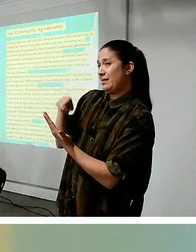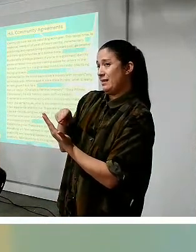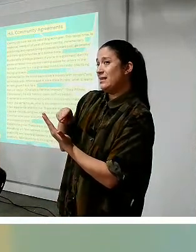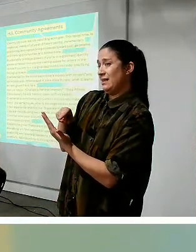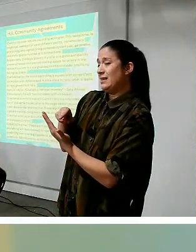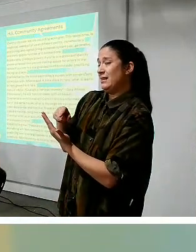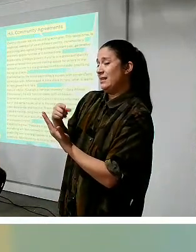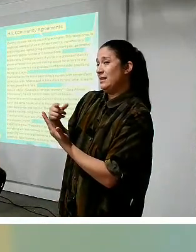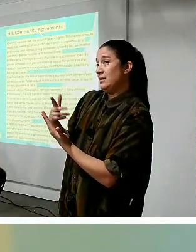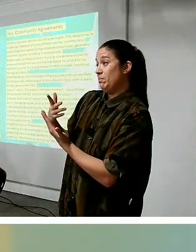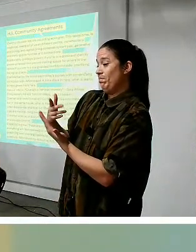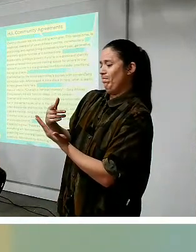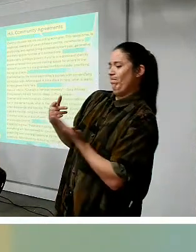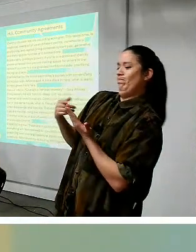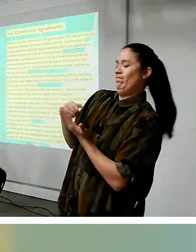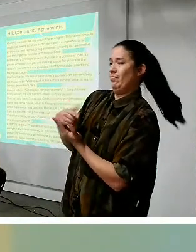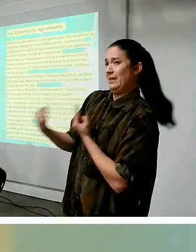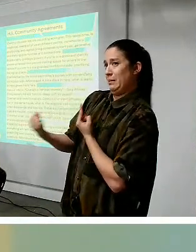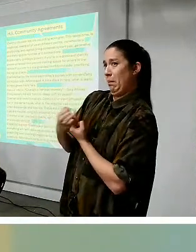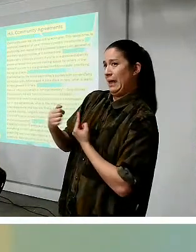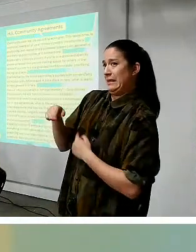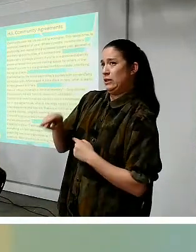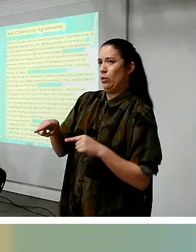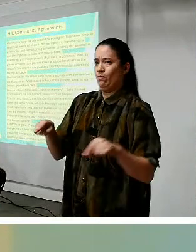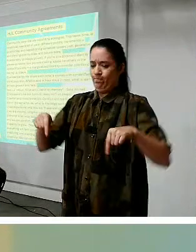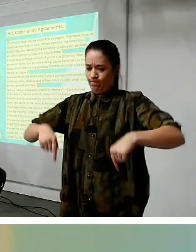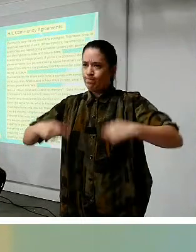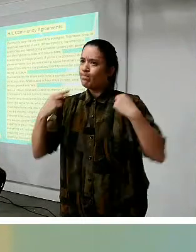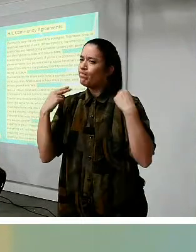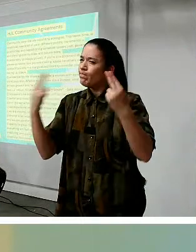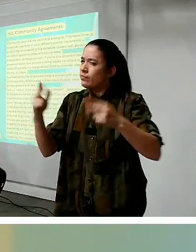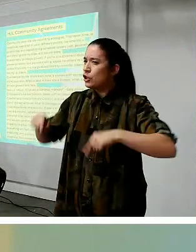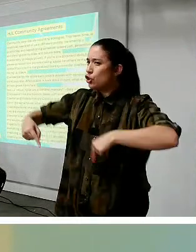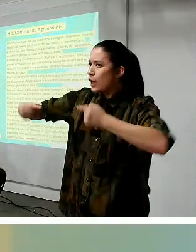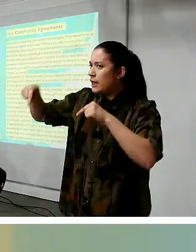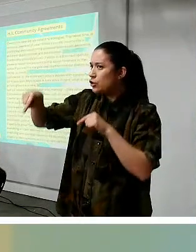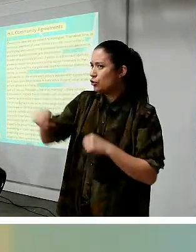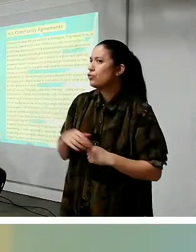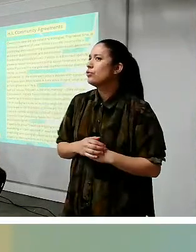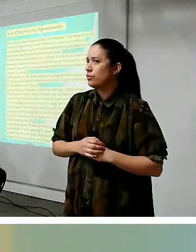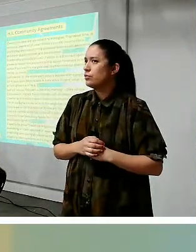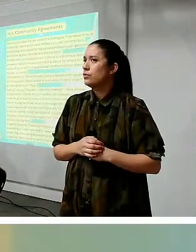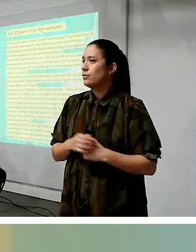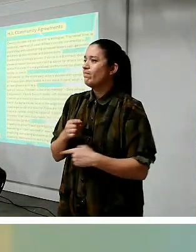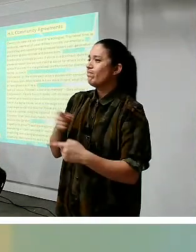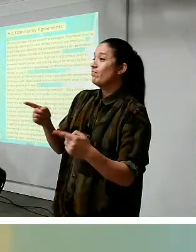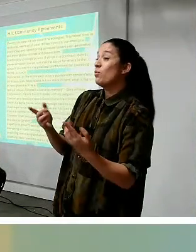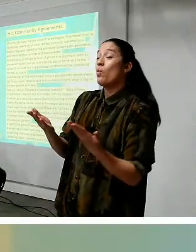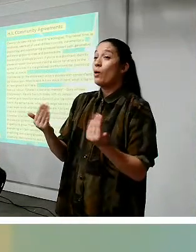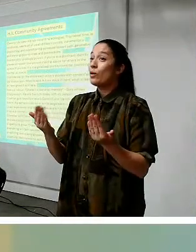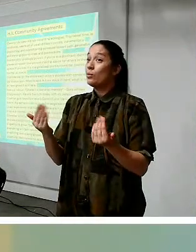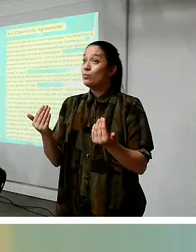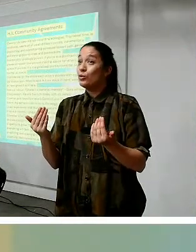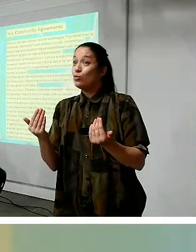of that defiance and resistance in this exhibition that surrounds us now and that you're welcome to take a look